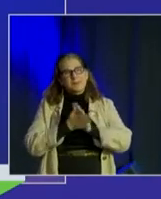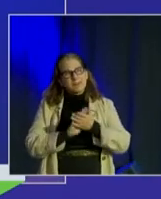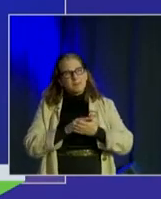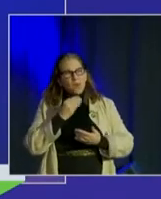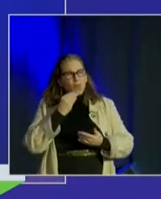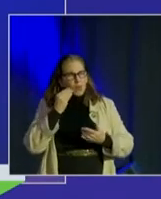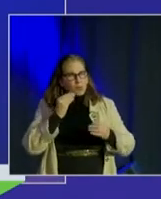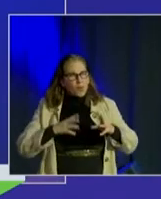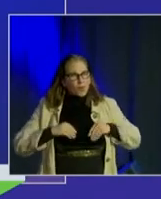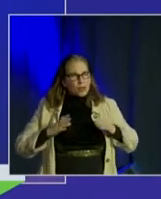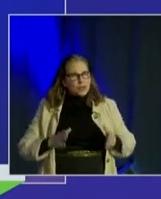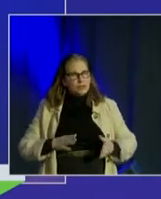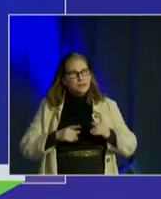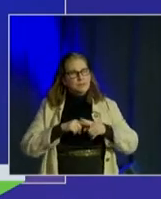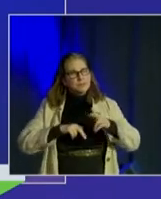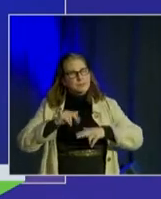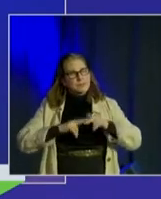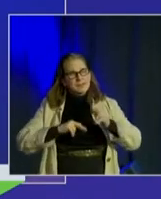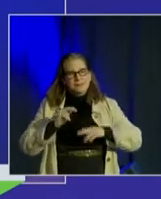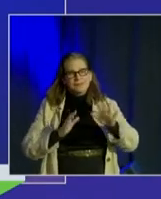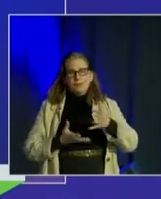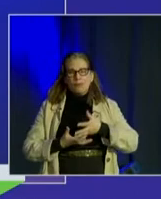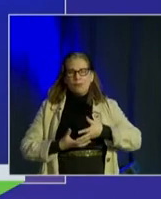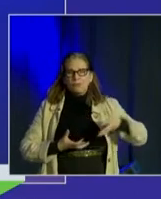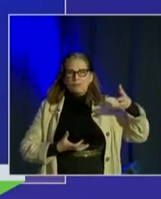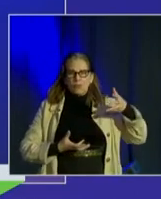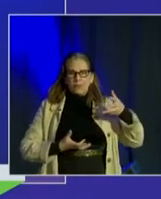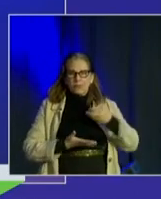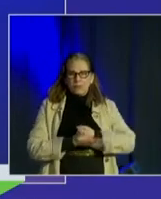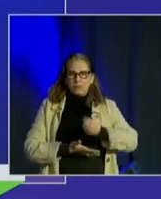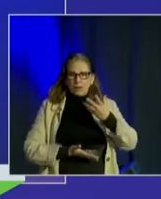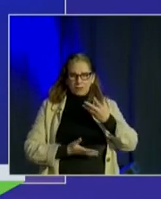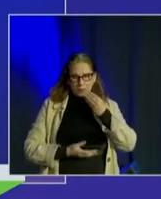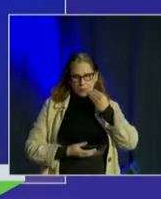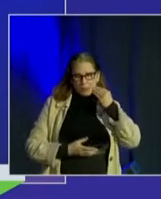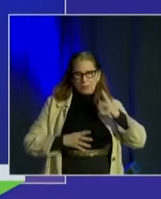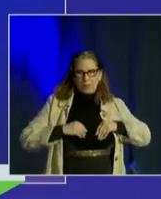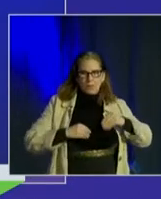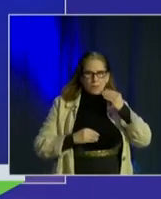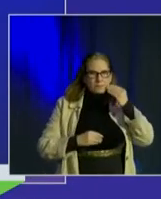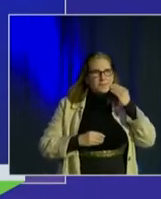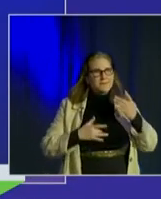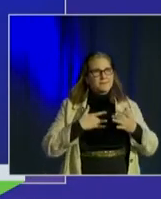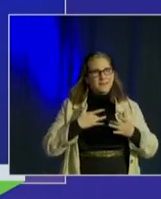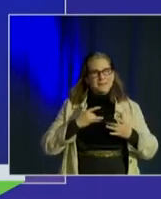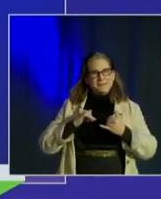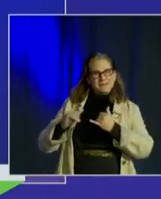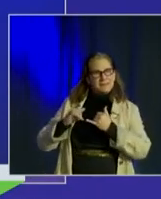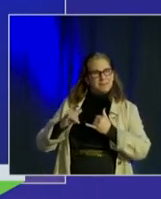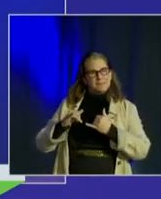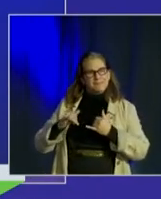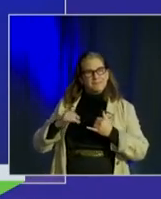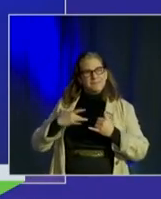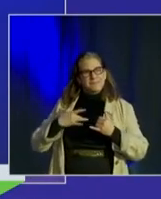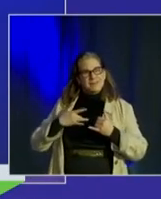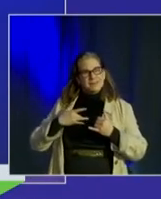allowing me and people who are just like me, born and raised in the city, not wealthy, but hardworking, and able